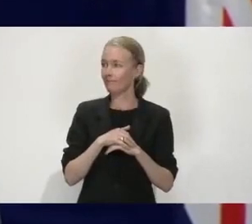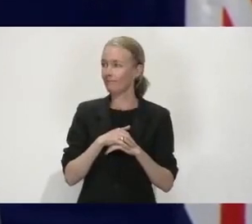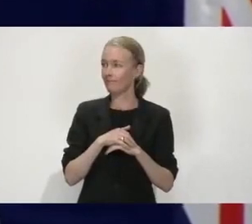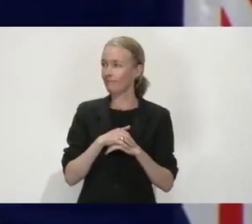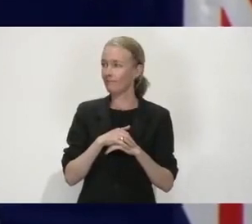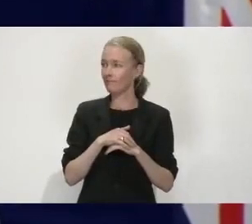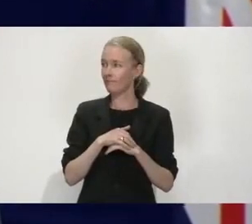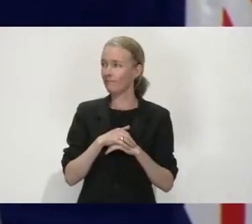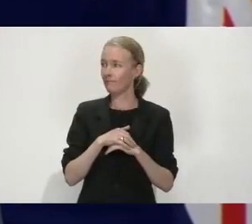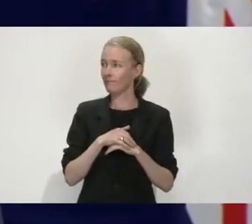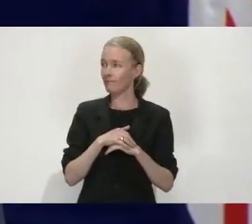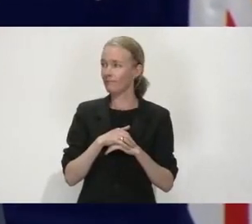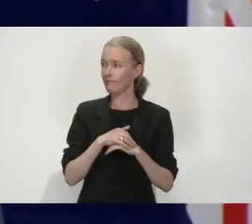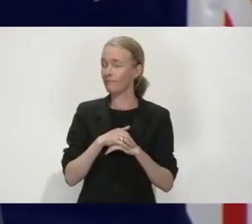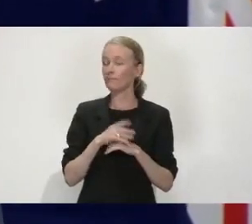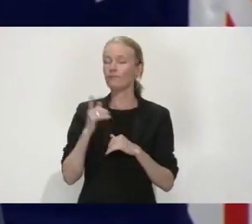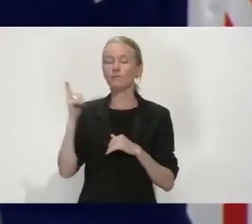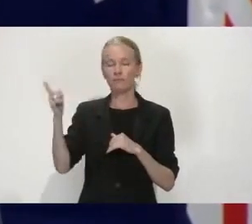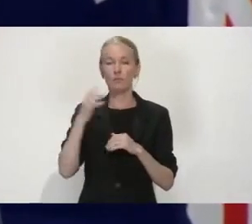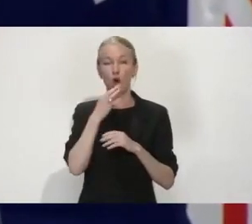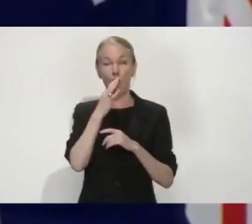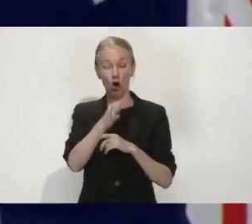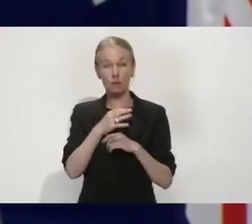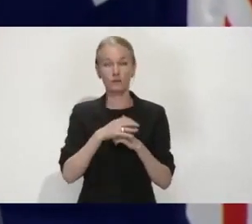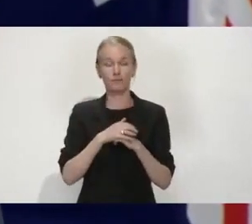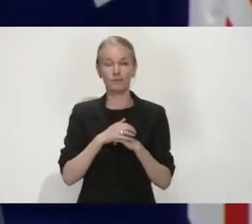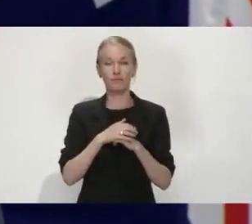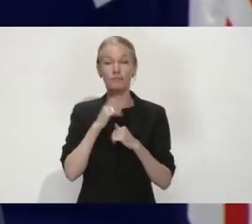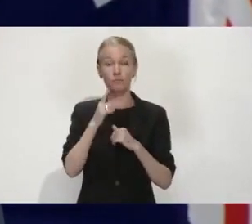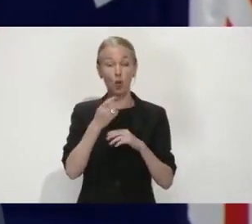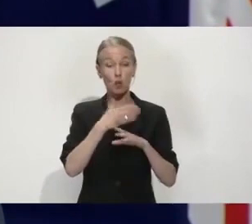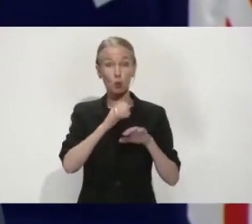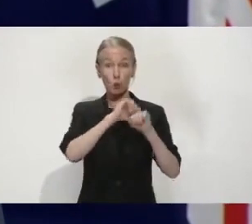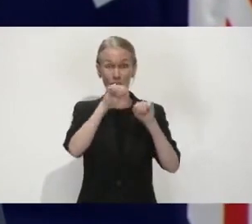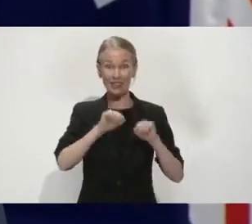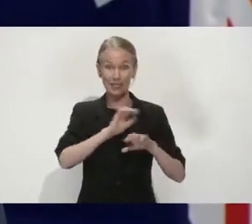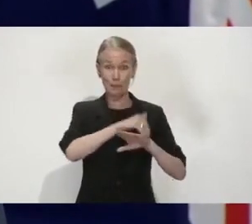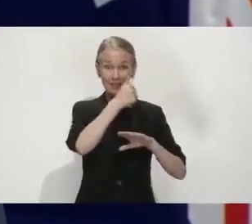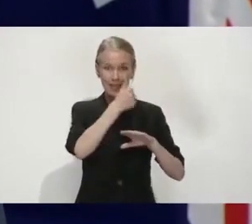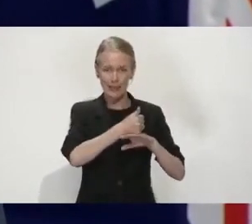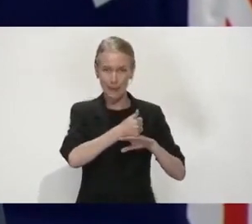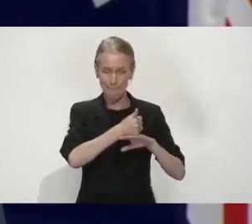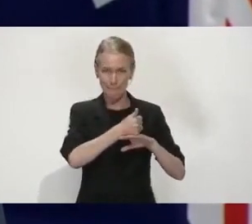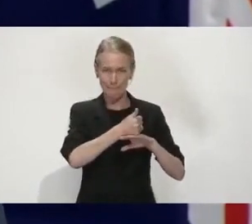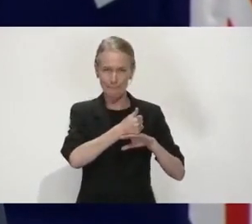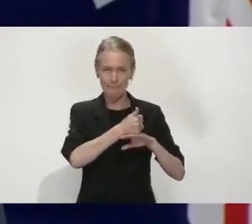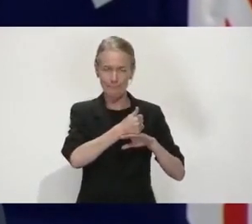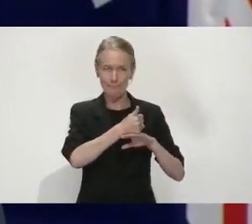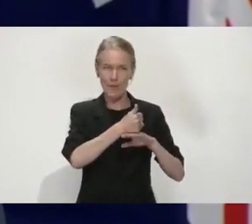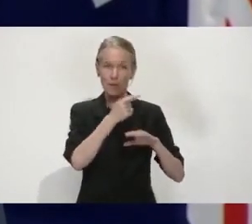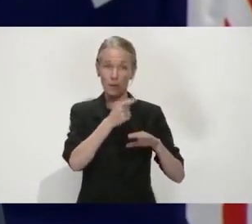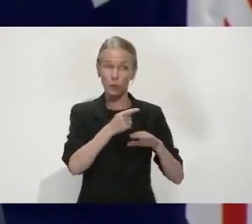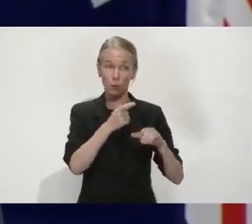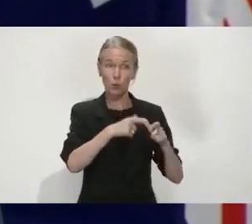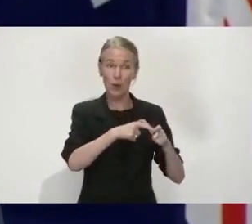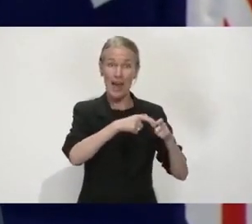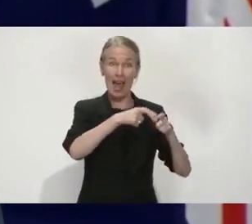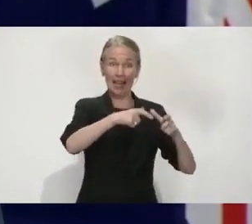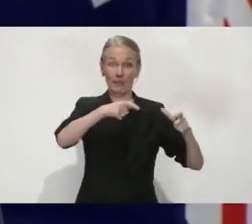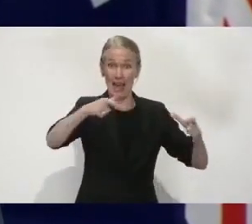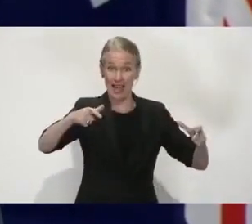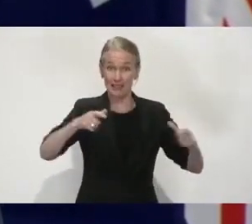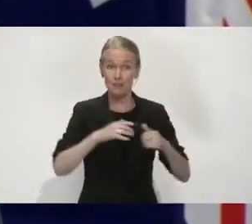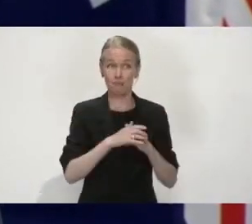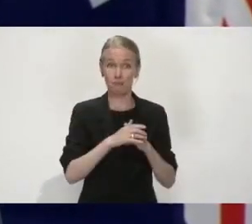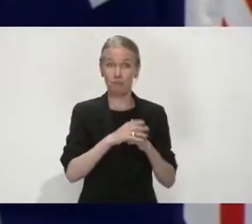no doubt takes a while to get all these systems in place, and as you get better at managing these facilities, how much scope do you see to actually expand